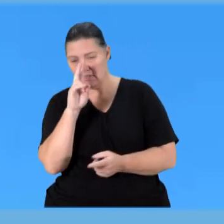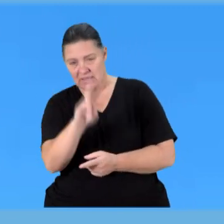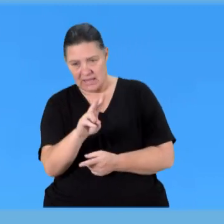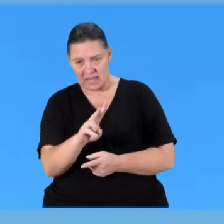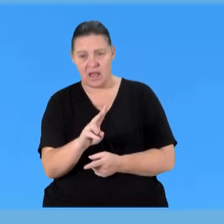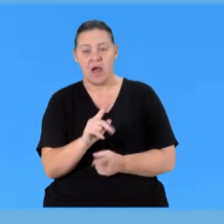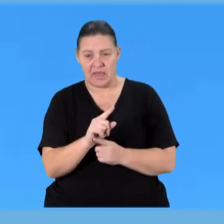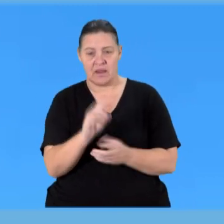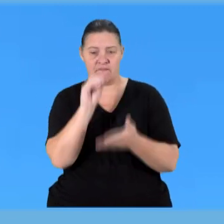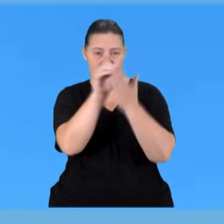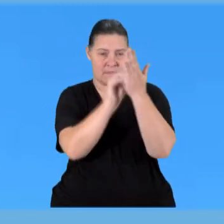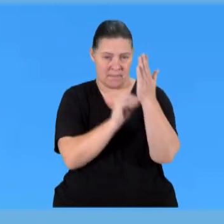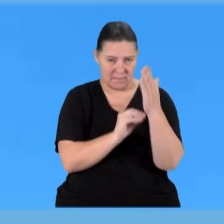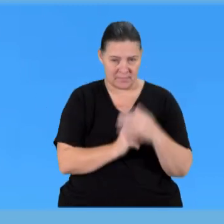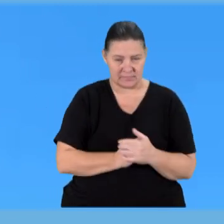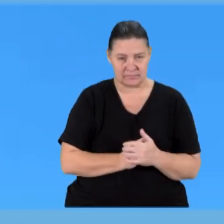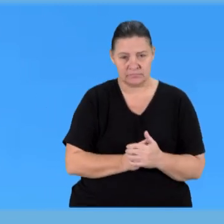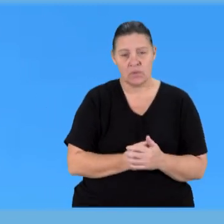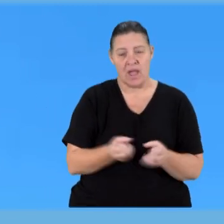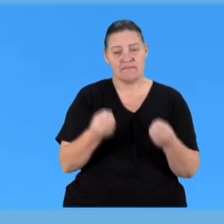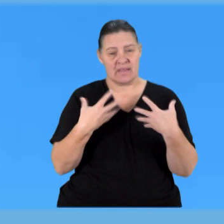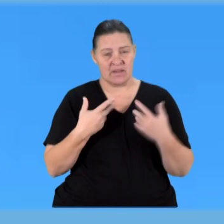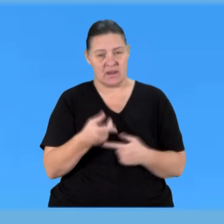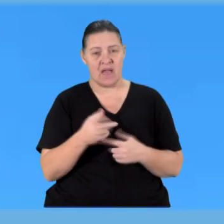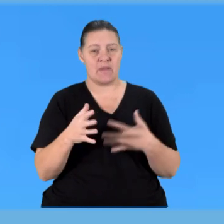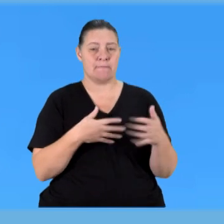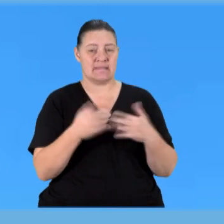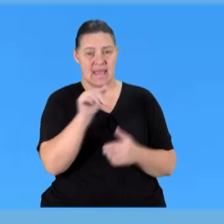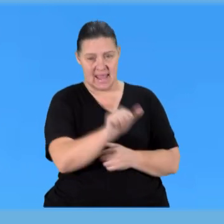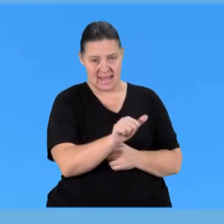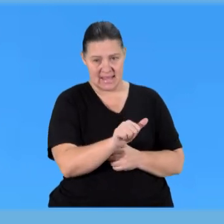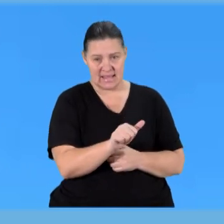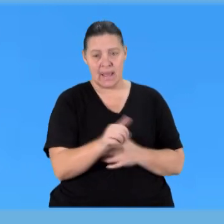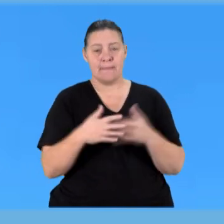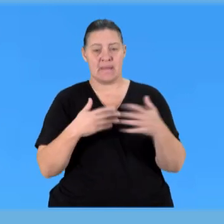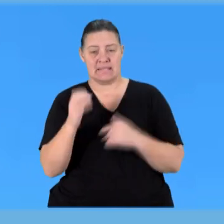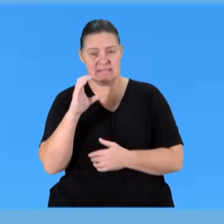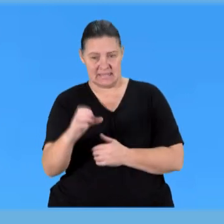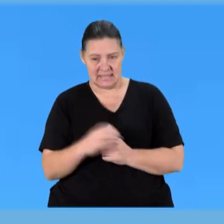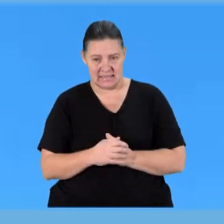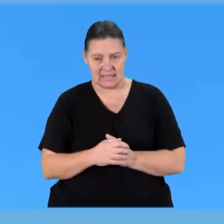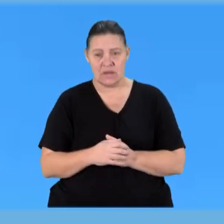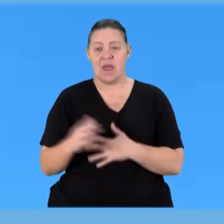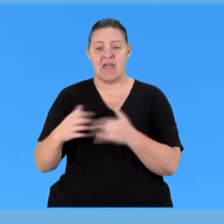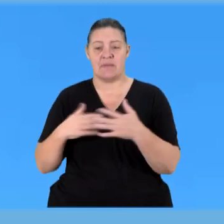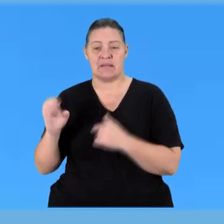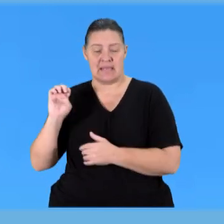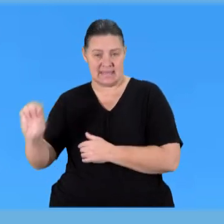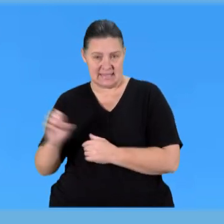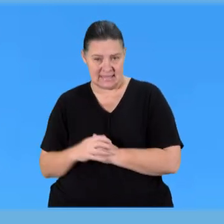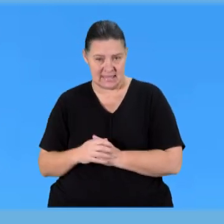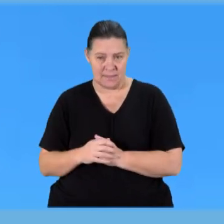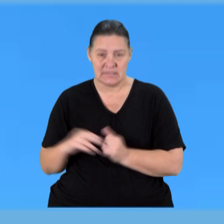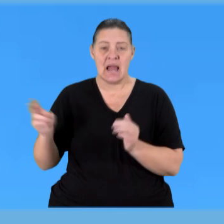then we need to study the graph and complete this graph. So we are given that we have matter A, we have matter C there, and